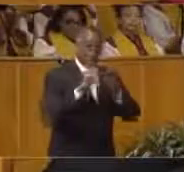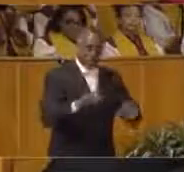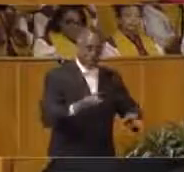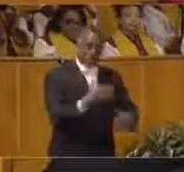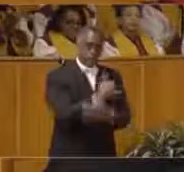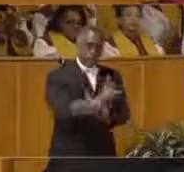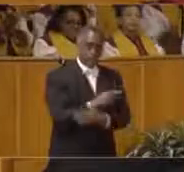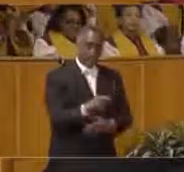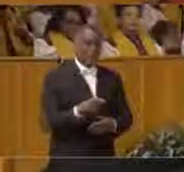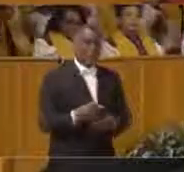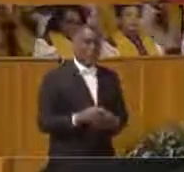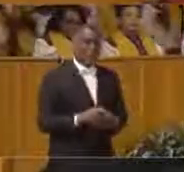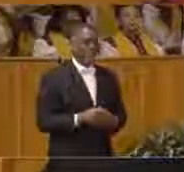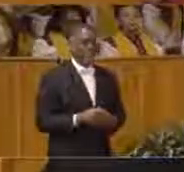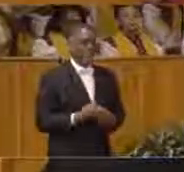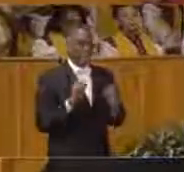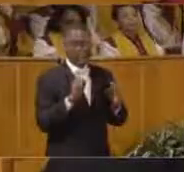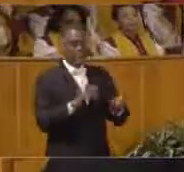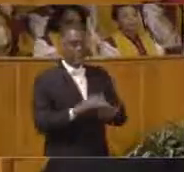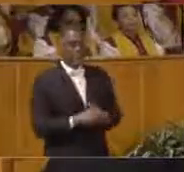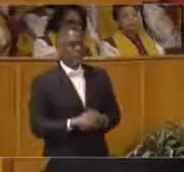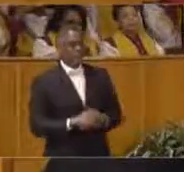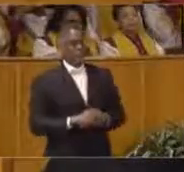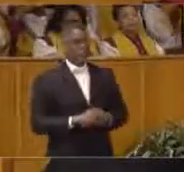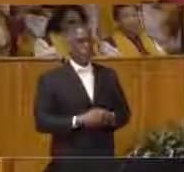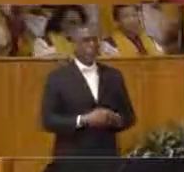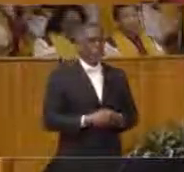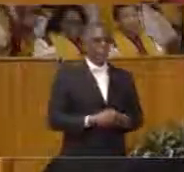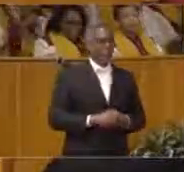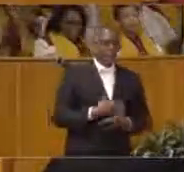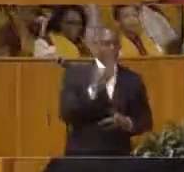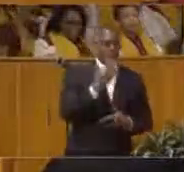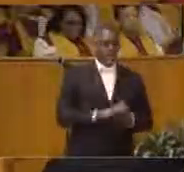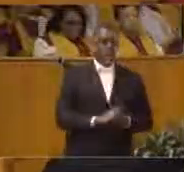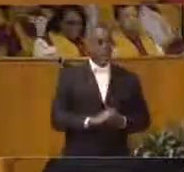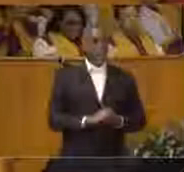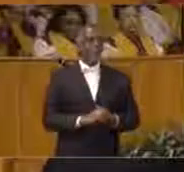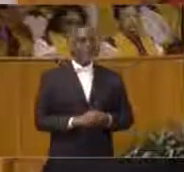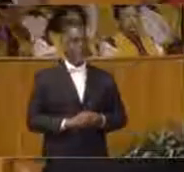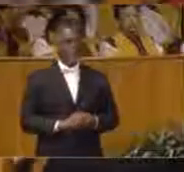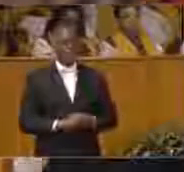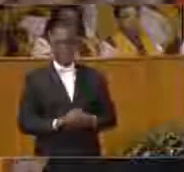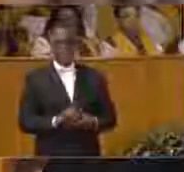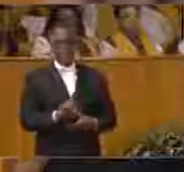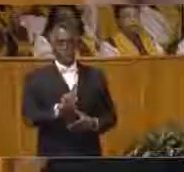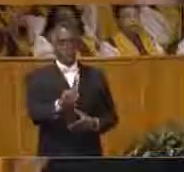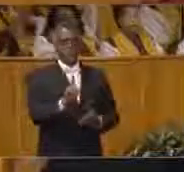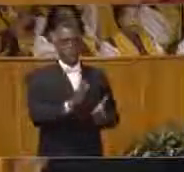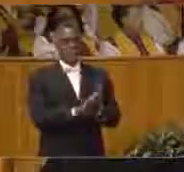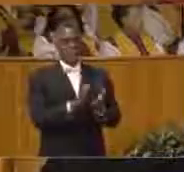hug, Jasmine? Bless you. You go sit back down. Bless you.